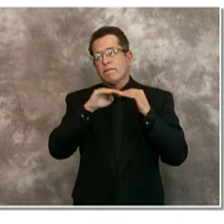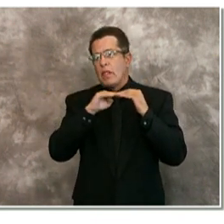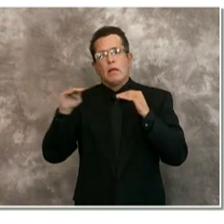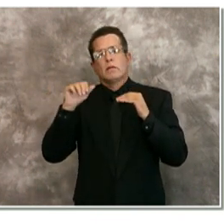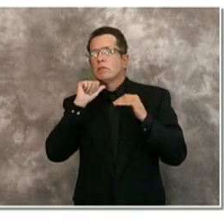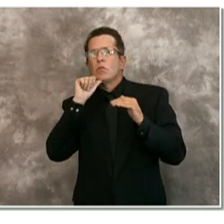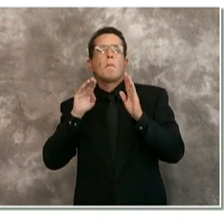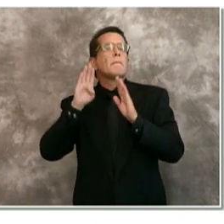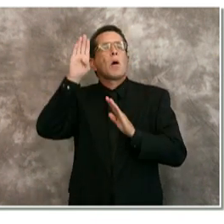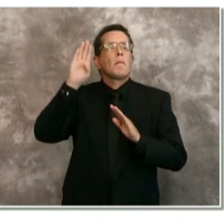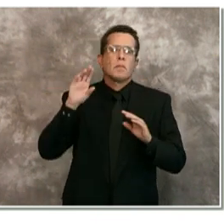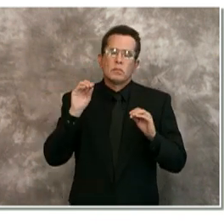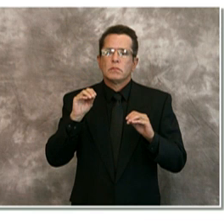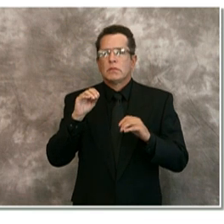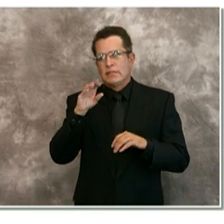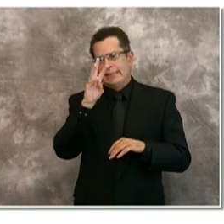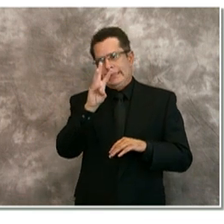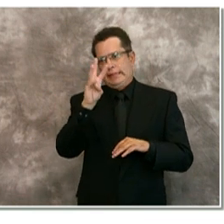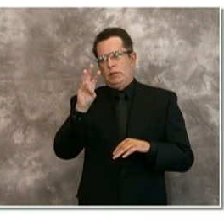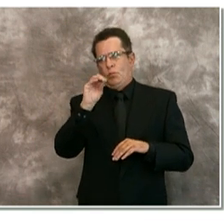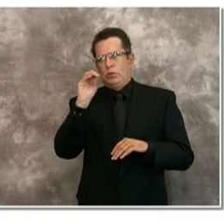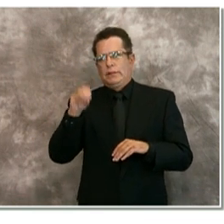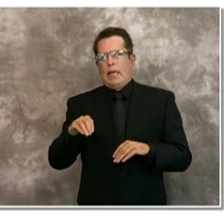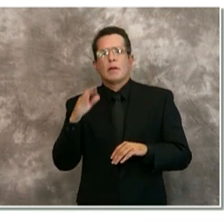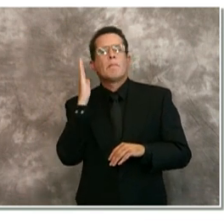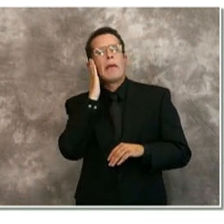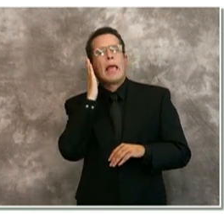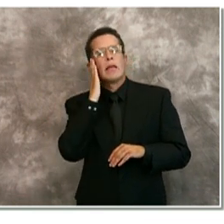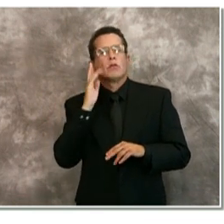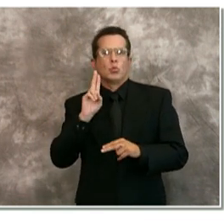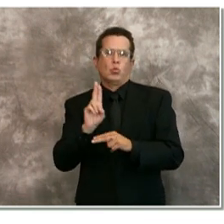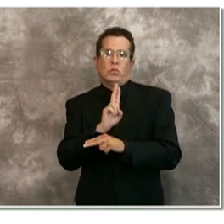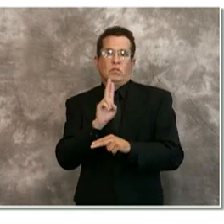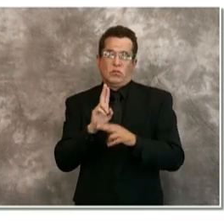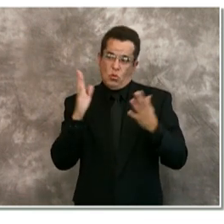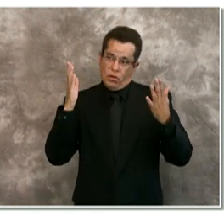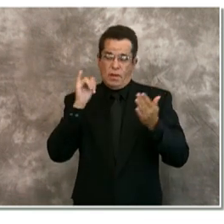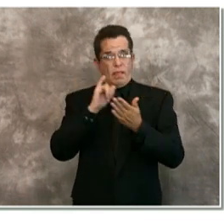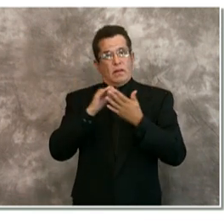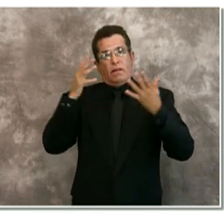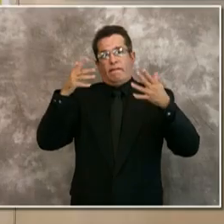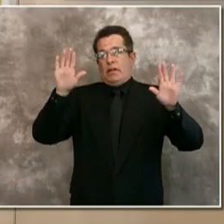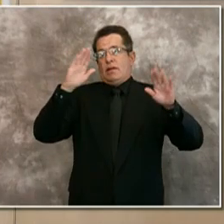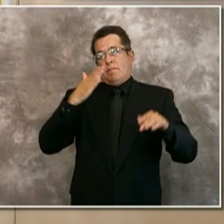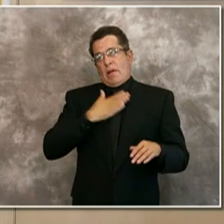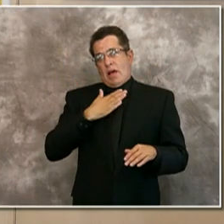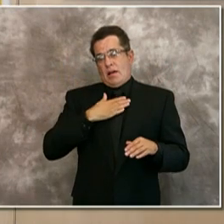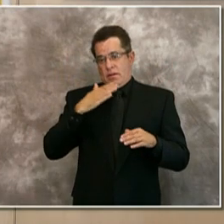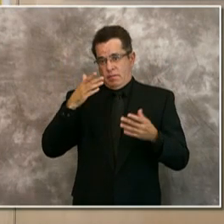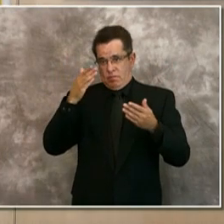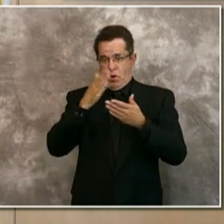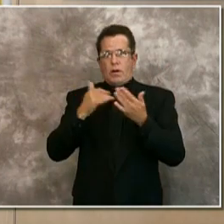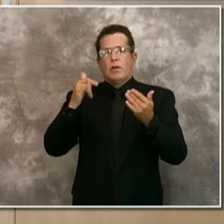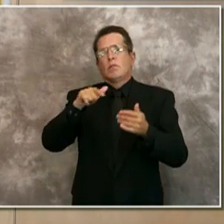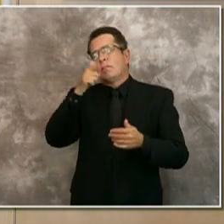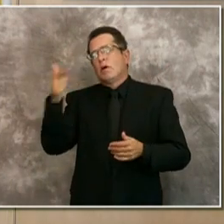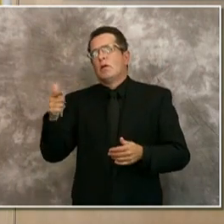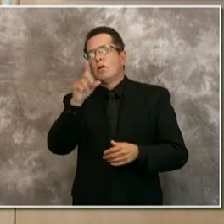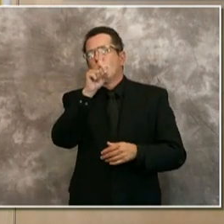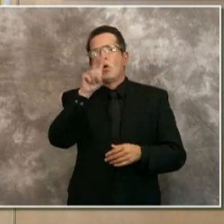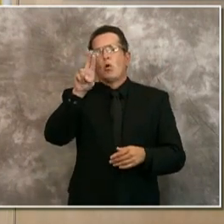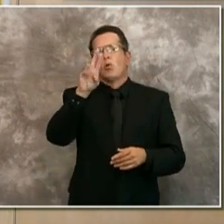ICU bed occupancy at 66%. That concludes my section of the report. I'll now turn it over to Dr. Wooten for her Public Health Officer's